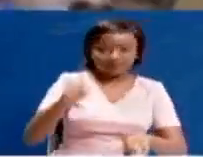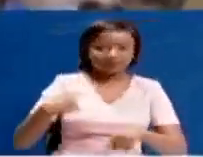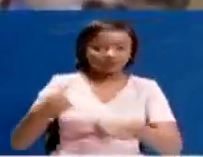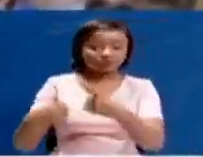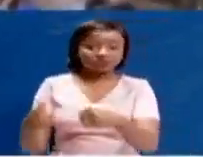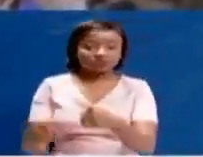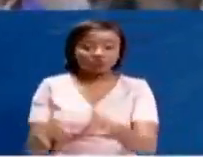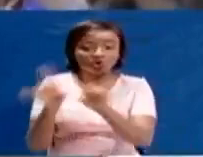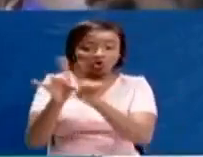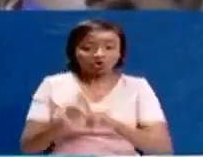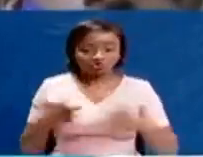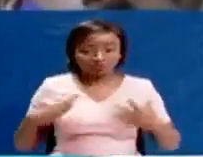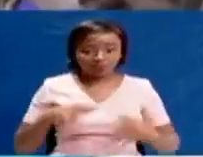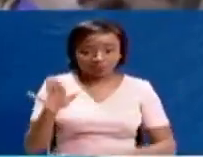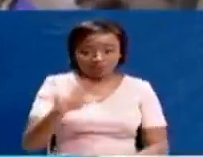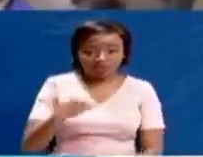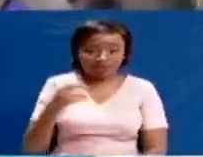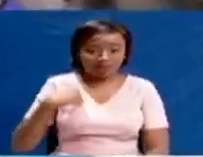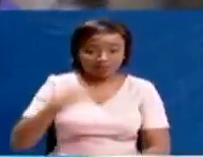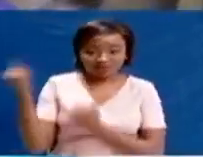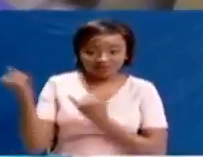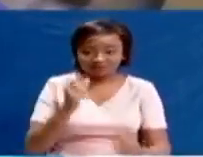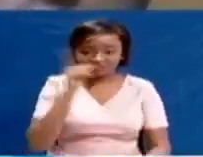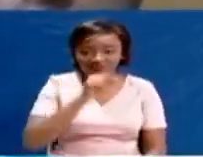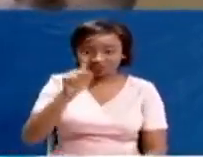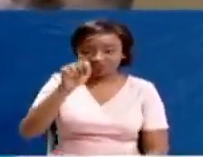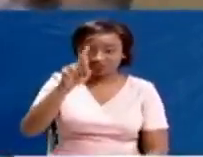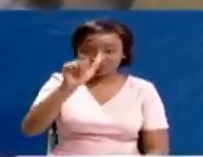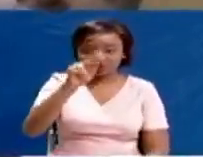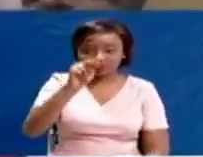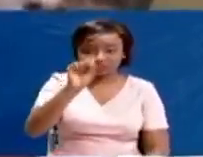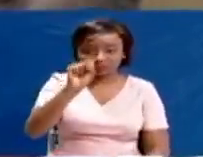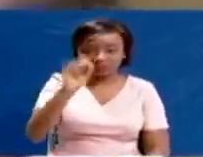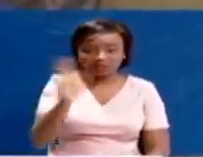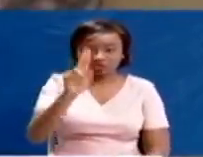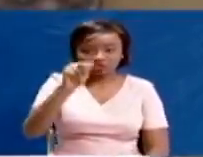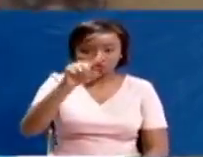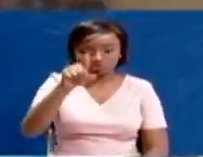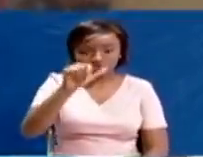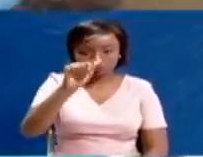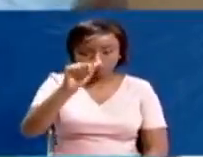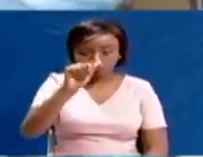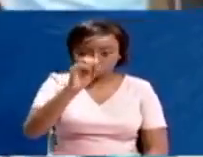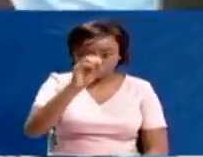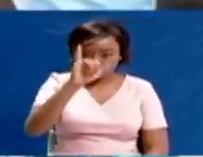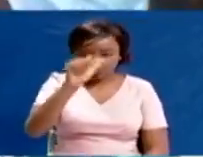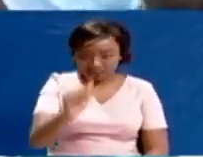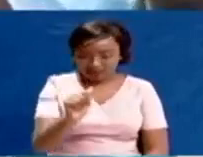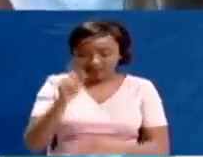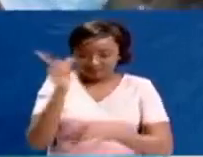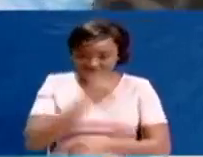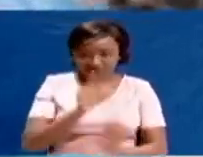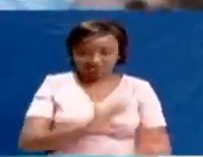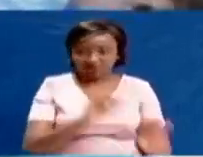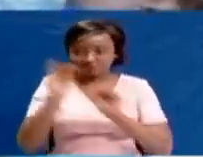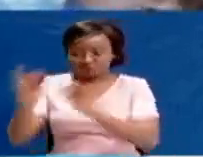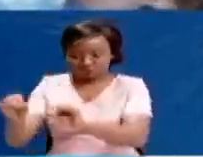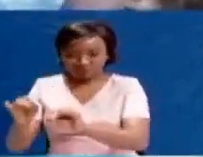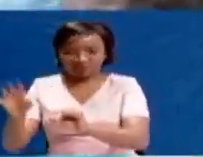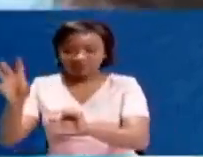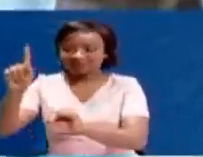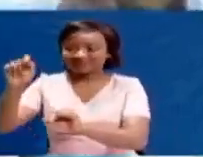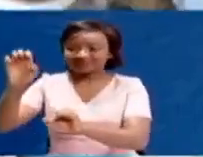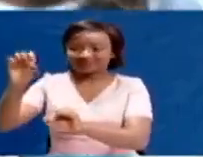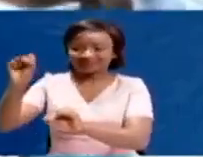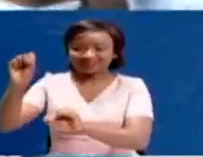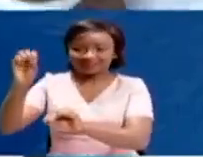on. Tukitoka hapa wazee wa subboard ni wametualika Tranzoya kupitia Senator Mbiti. Tukitoka Tranzoya wazee wa